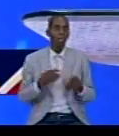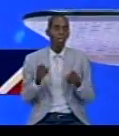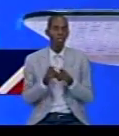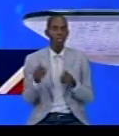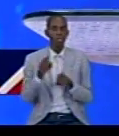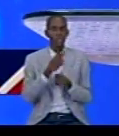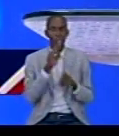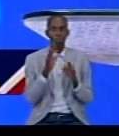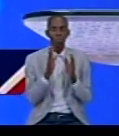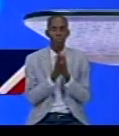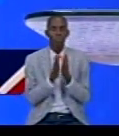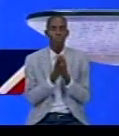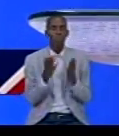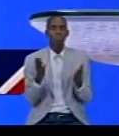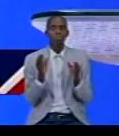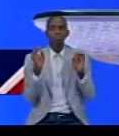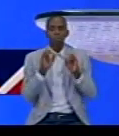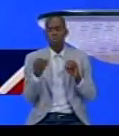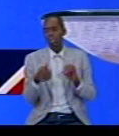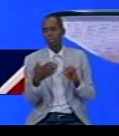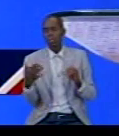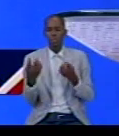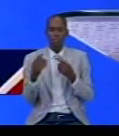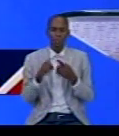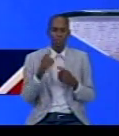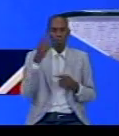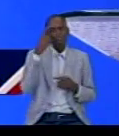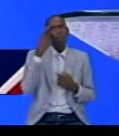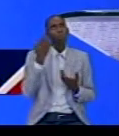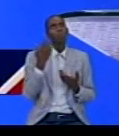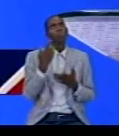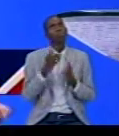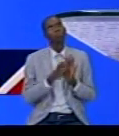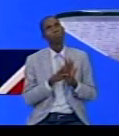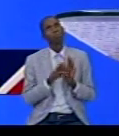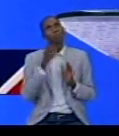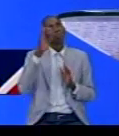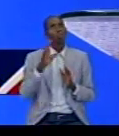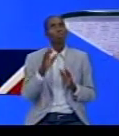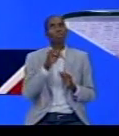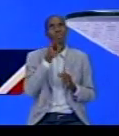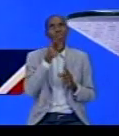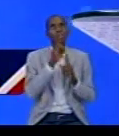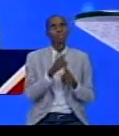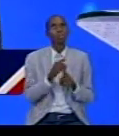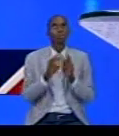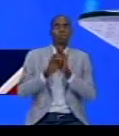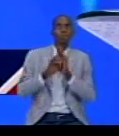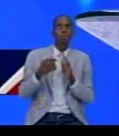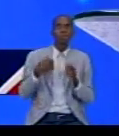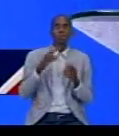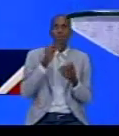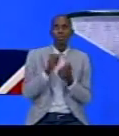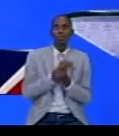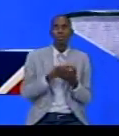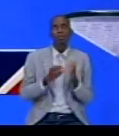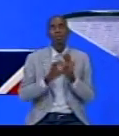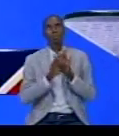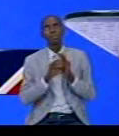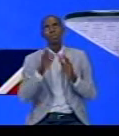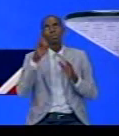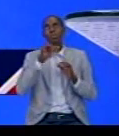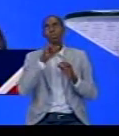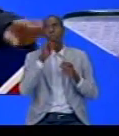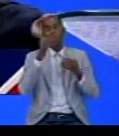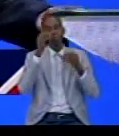nothing else was coming to their heart. What if God does not answer? What if we perish? What if this? What? There was no if in